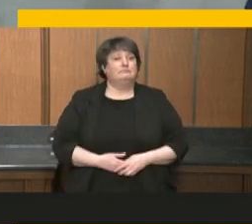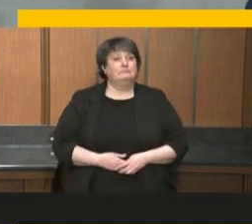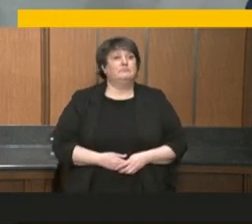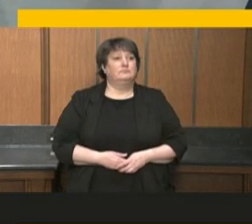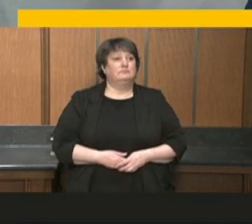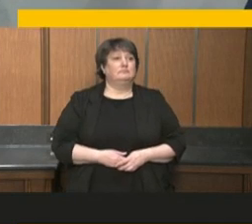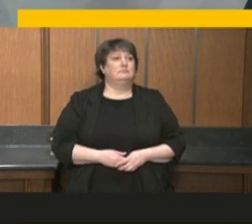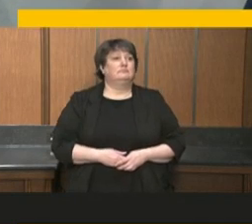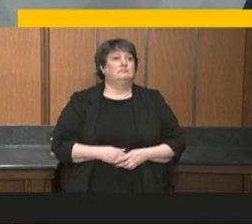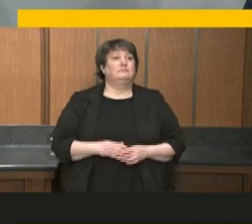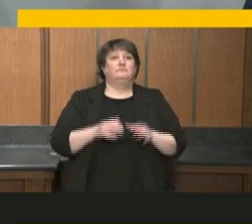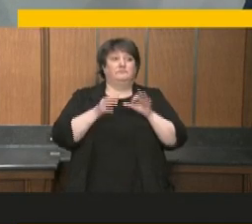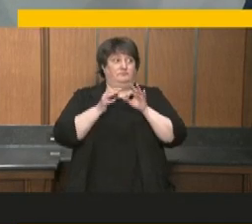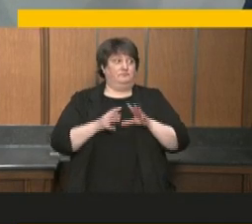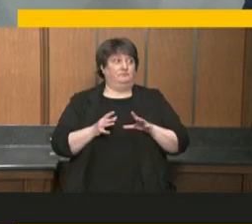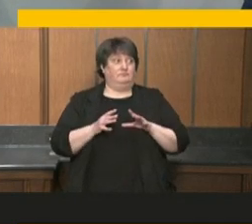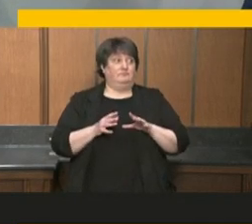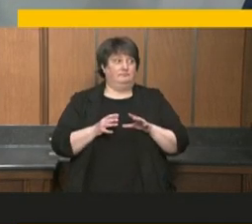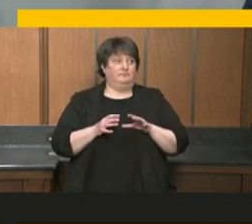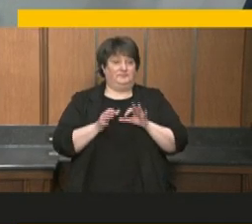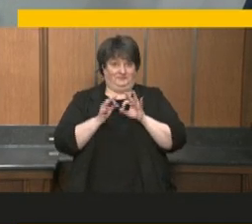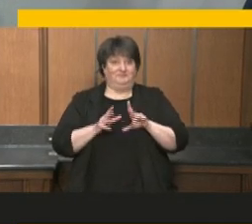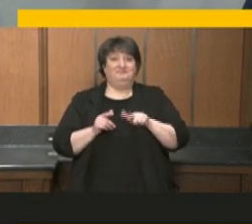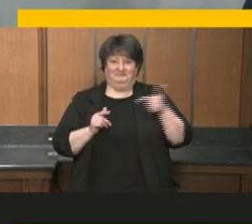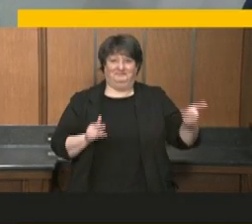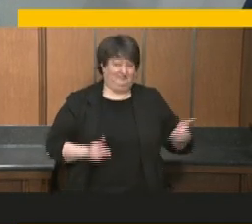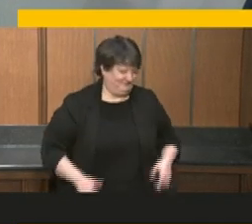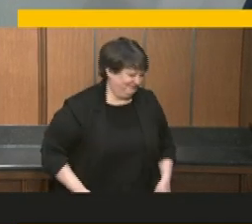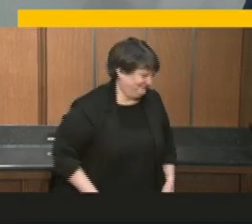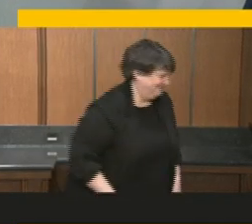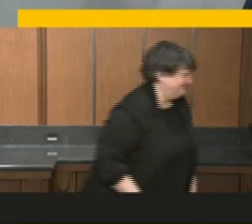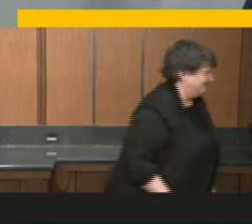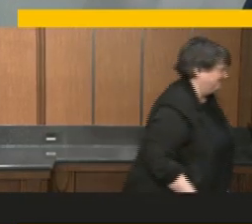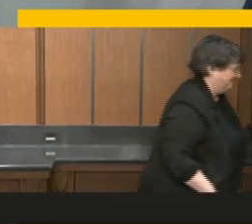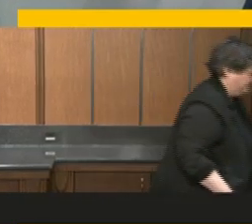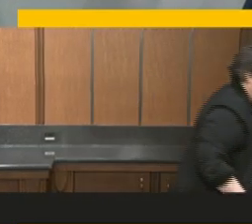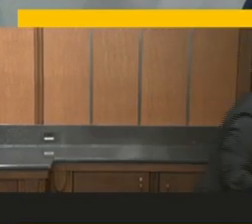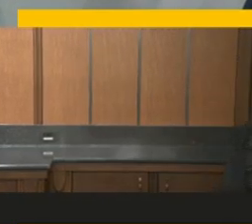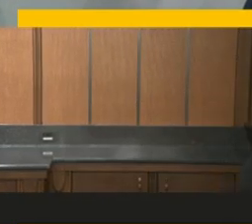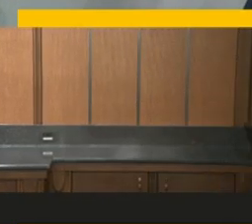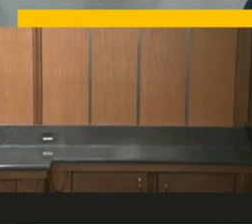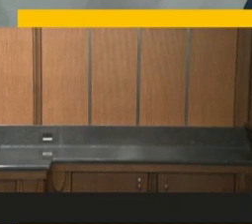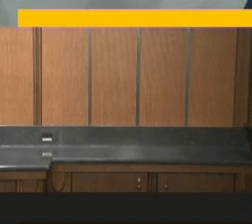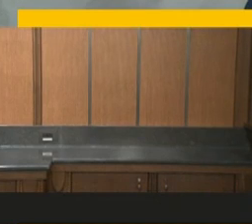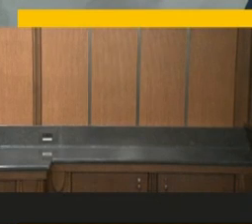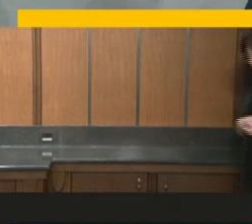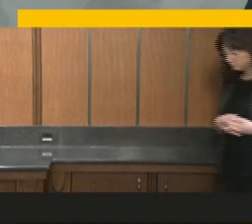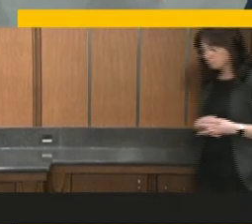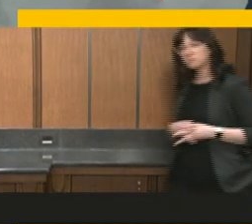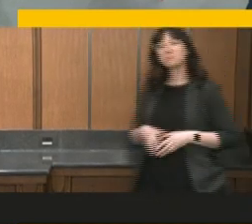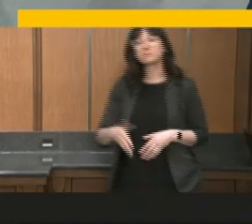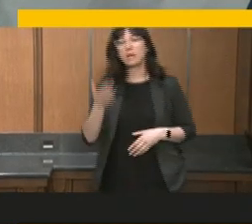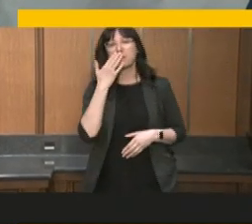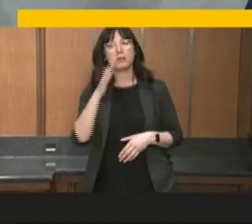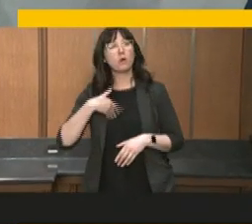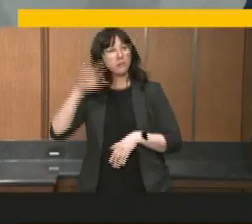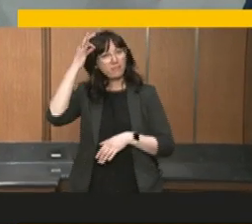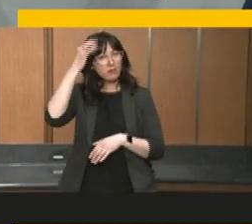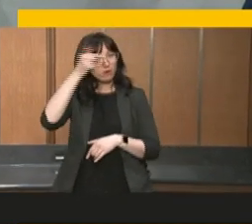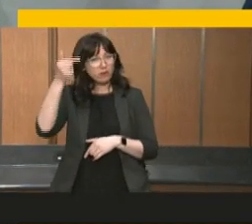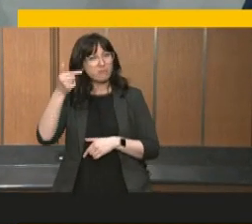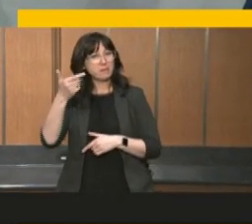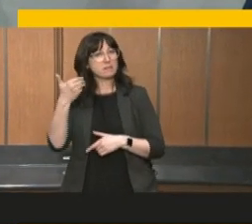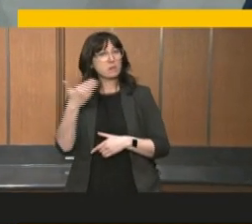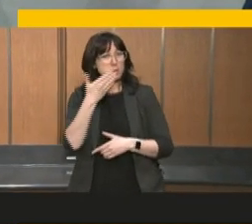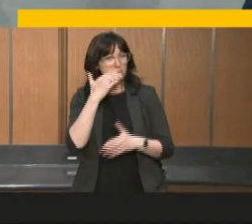follow-up, I wonder if you can tell me whether or not there actually is good data communication from the federal government to the provinces.